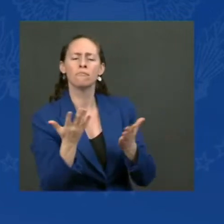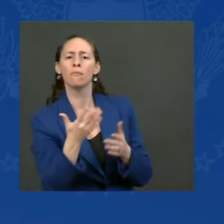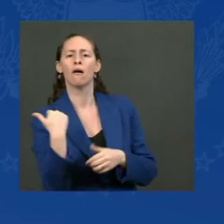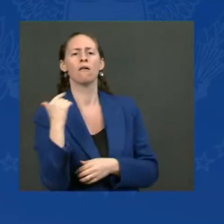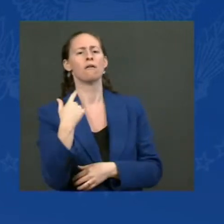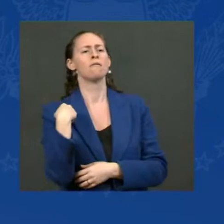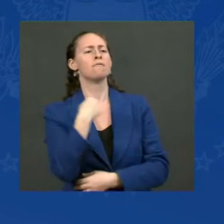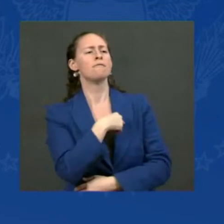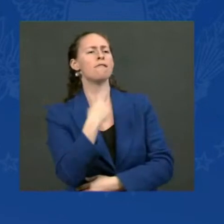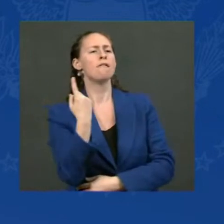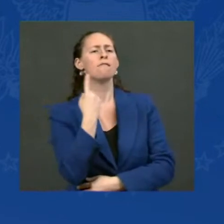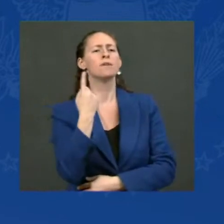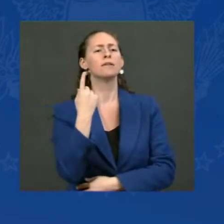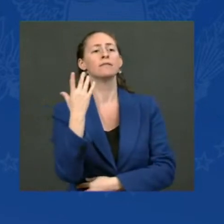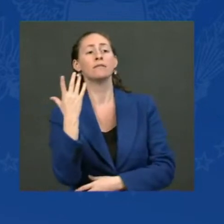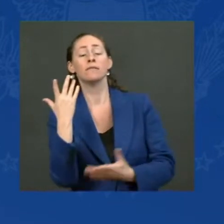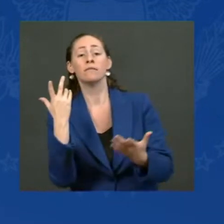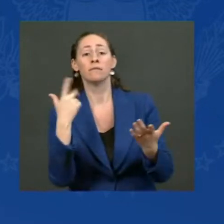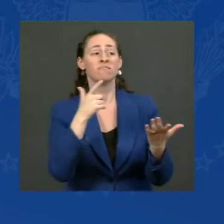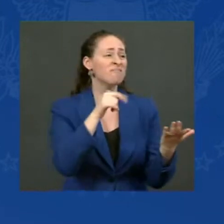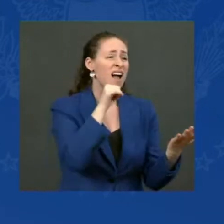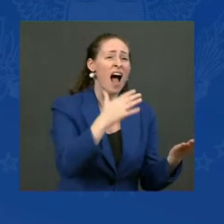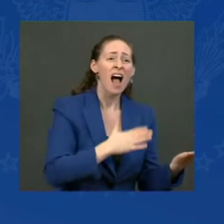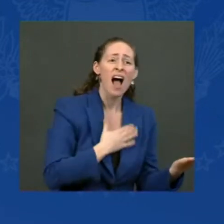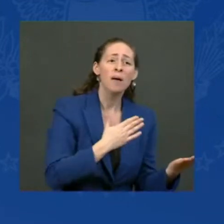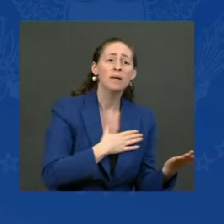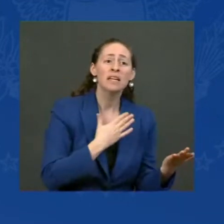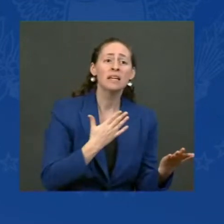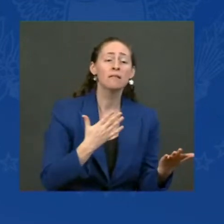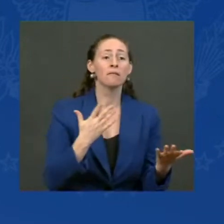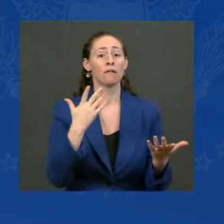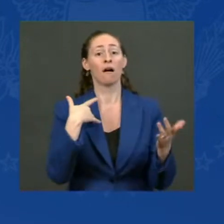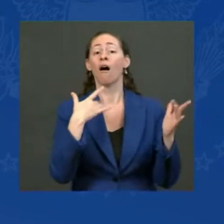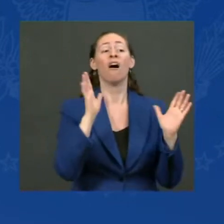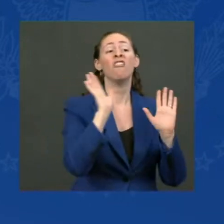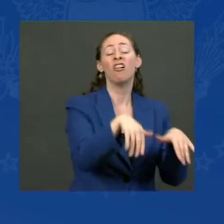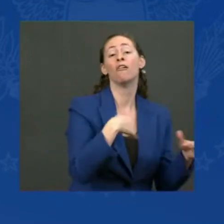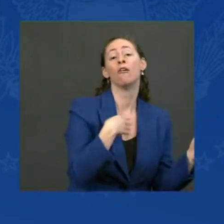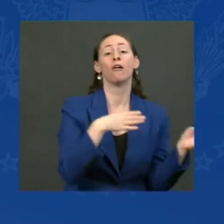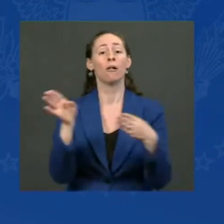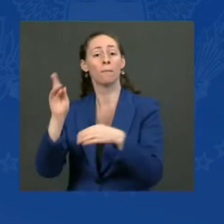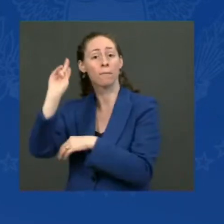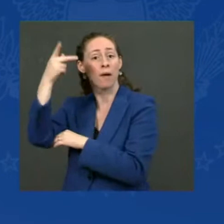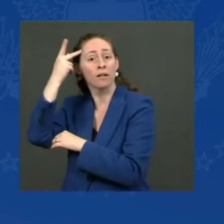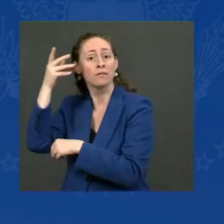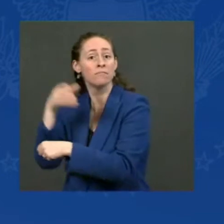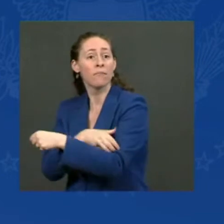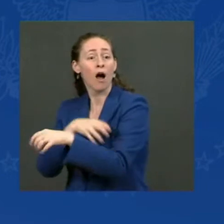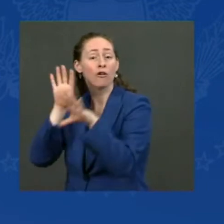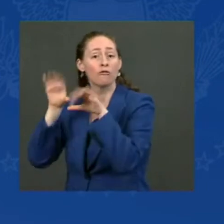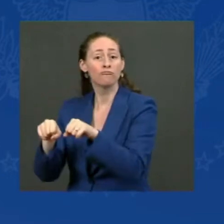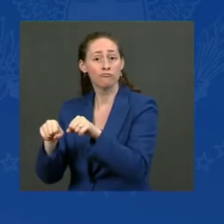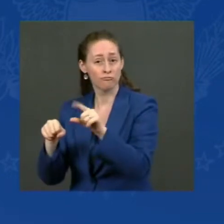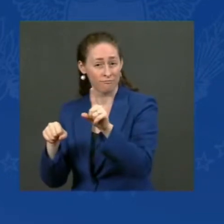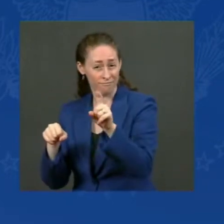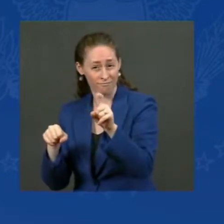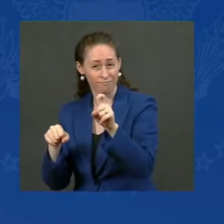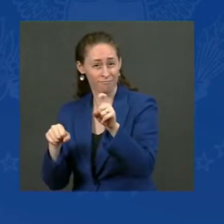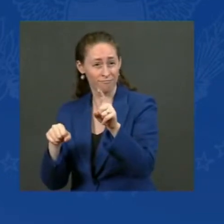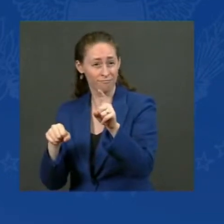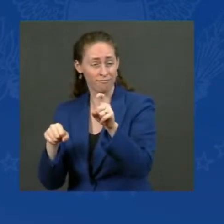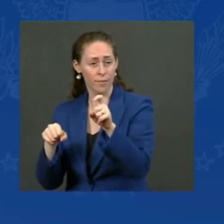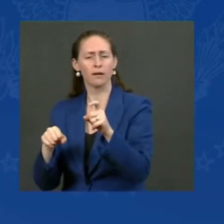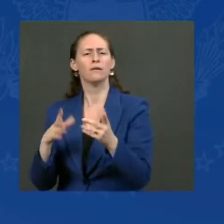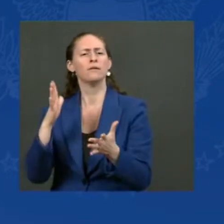power? In my view, how we answer these questions in this moment, whether we choose to fight for our shared